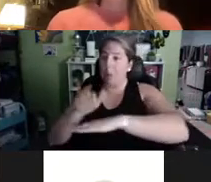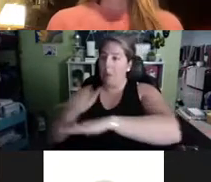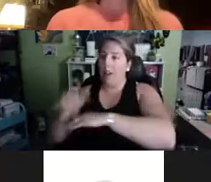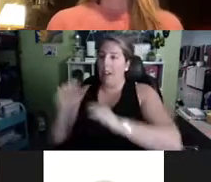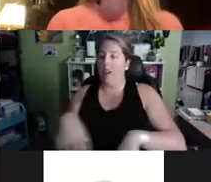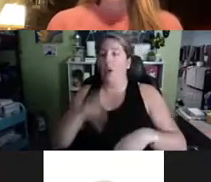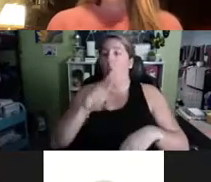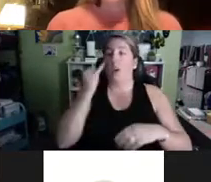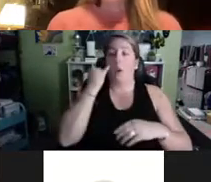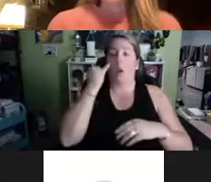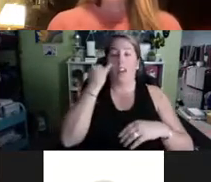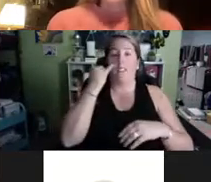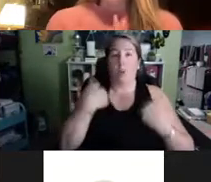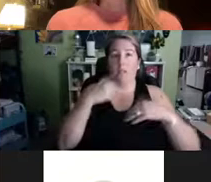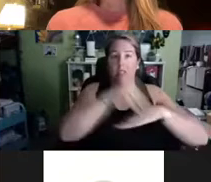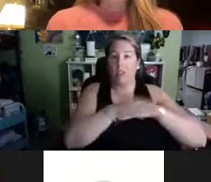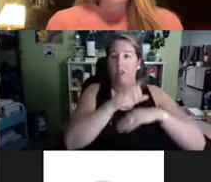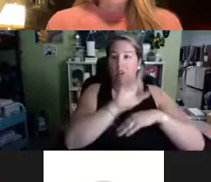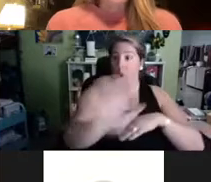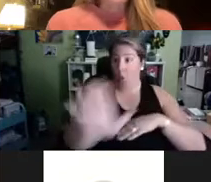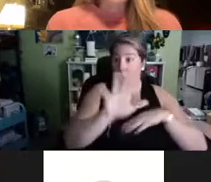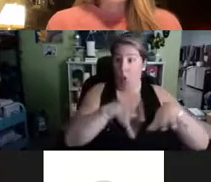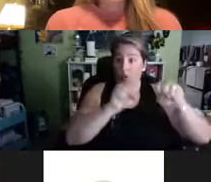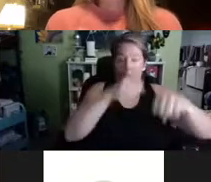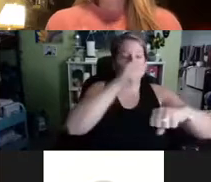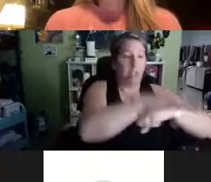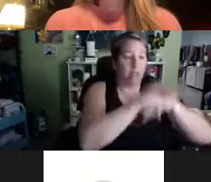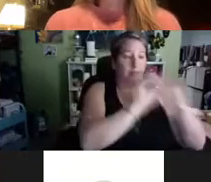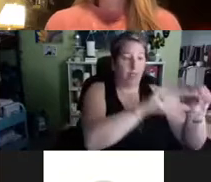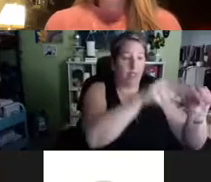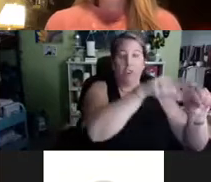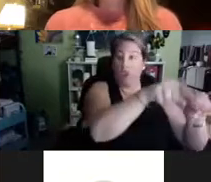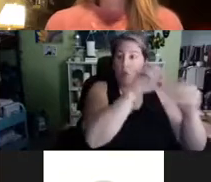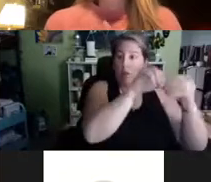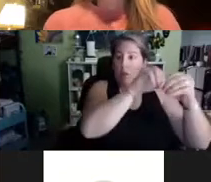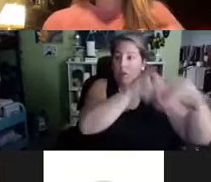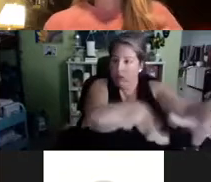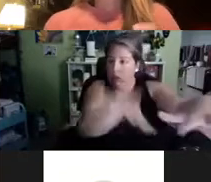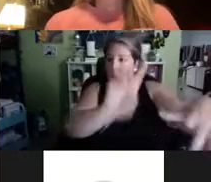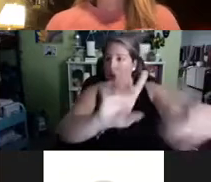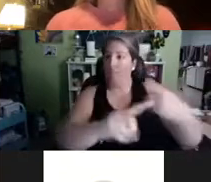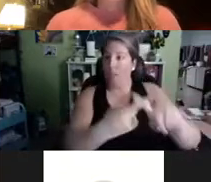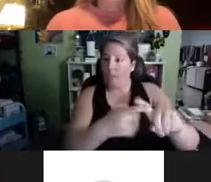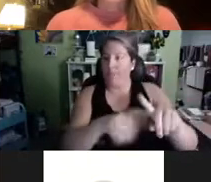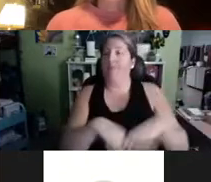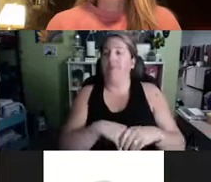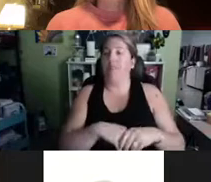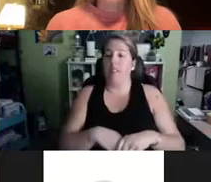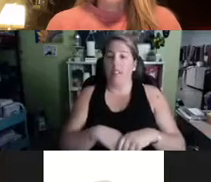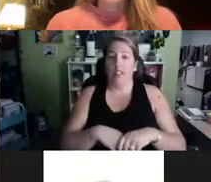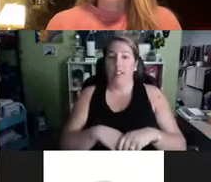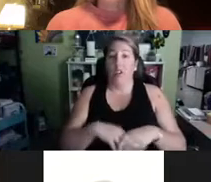host. A lot of times, you guys, once you make one, the only thing that you would have to go change is the